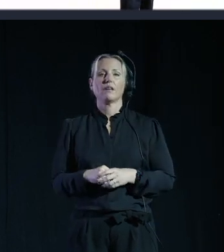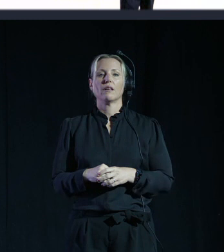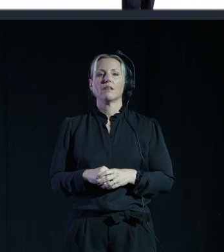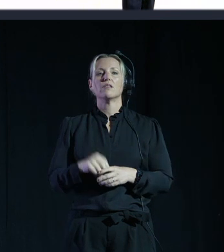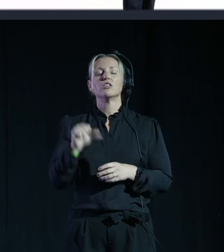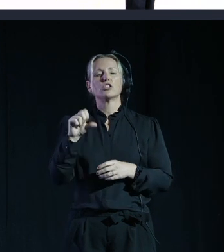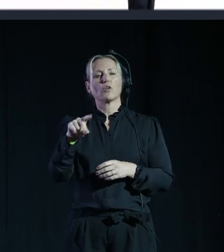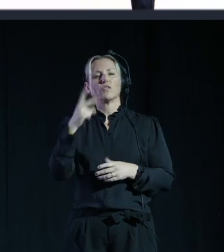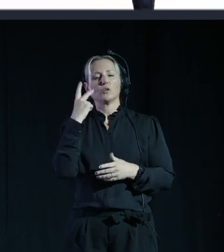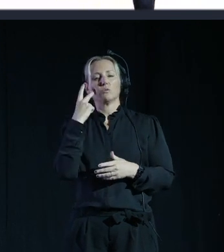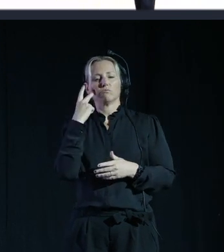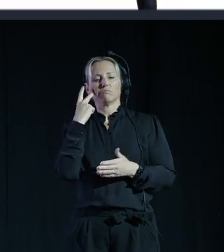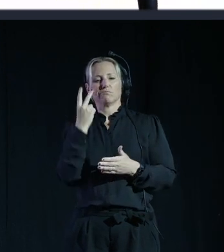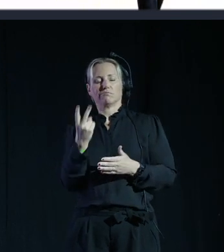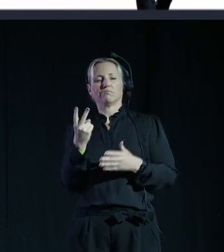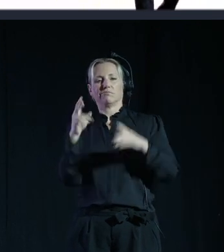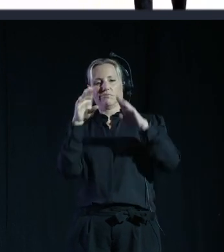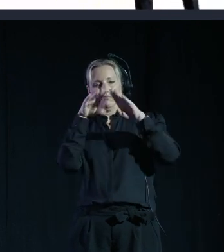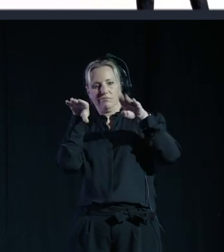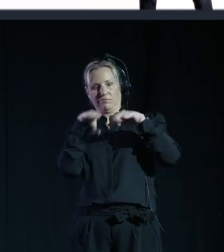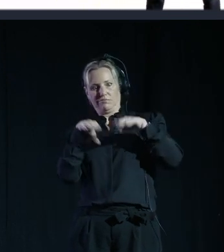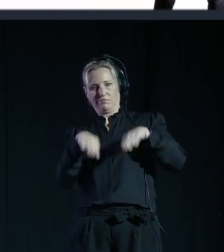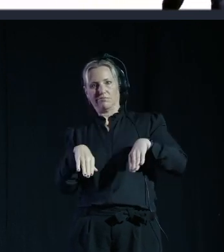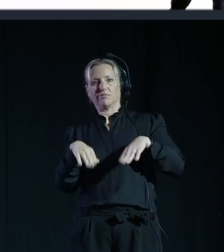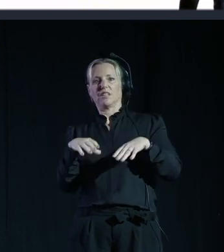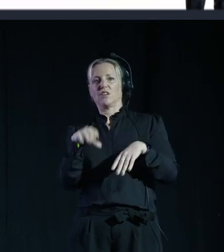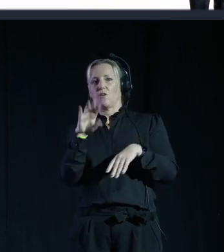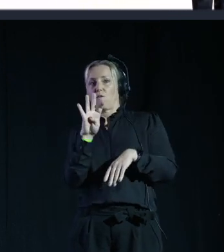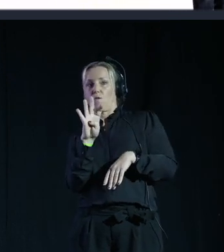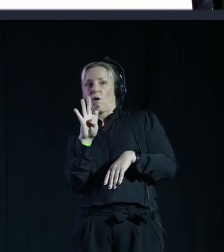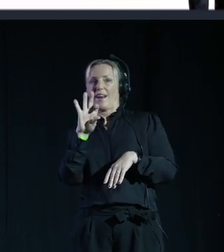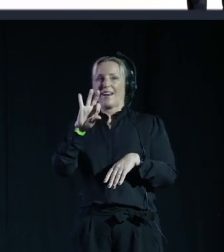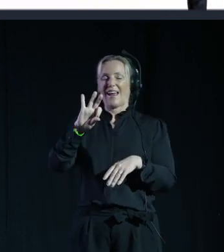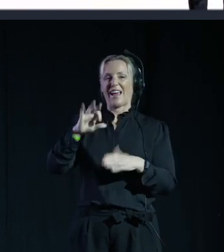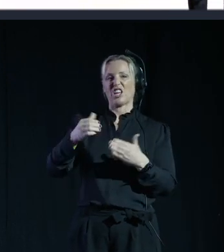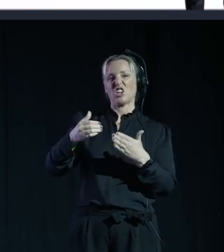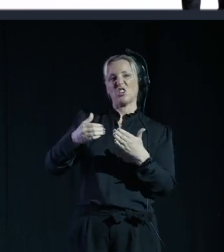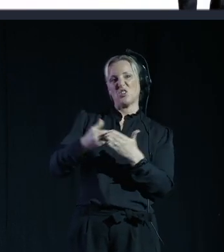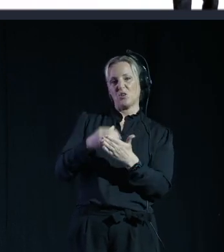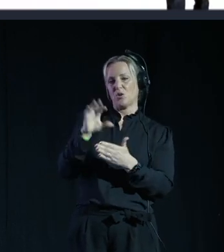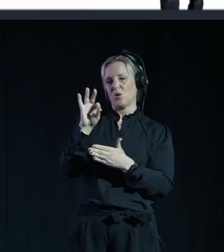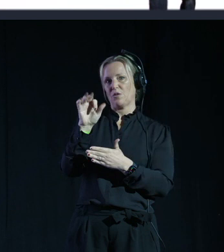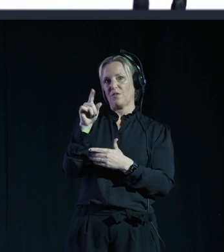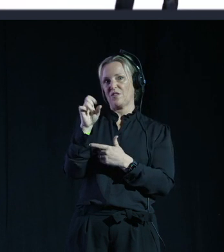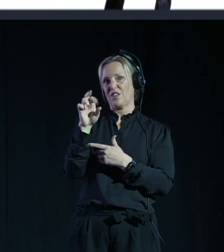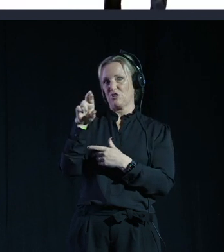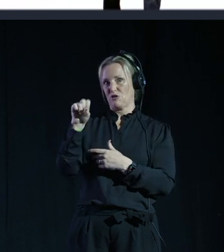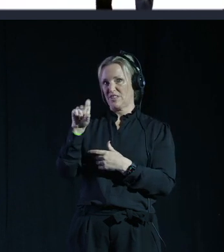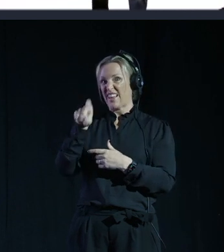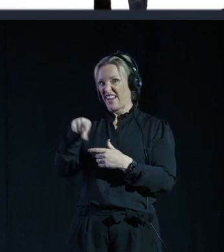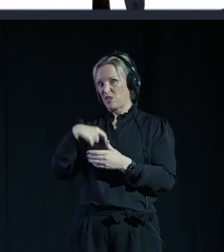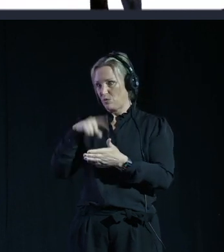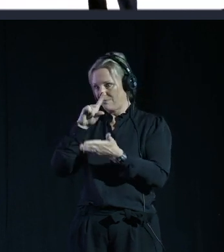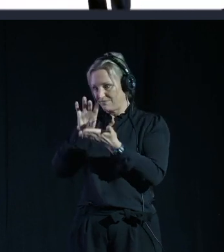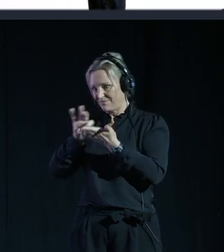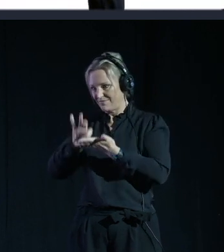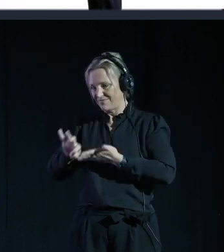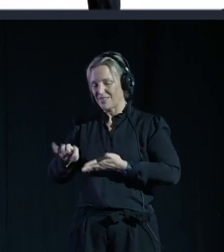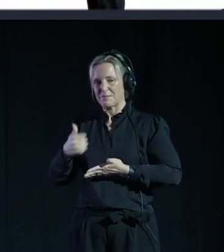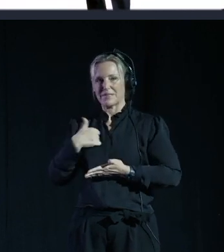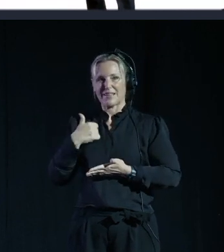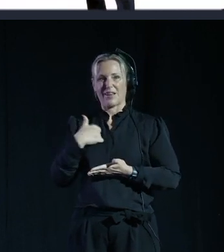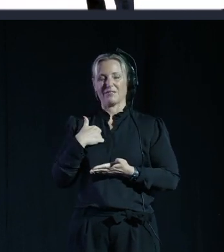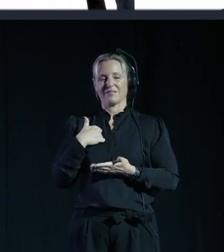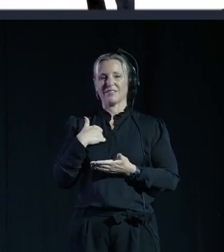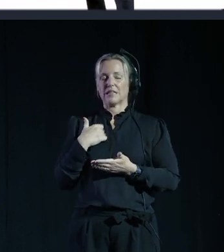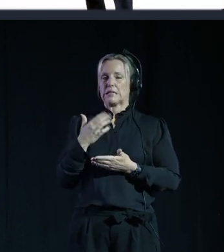different levels, there's 49 new features. I went and counted these up because I had to go find out myself. But 49 new features, including some heavy